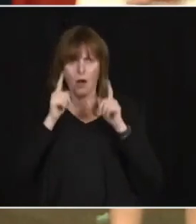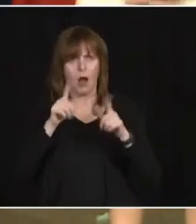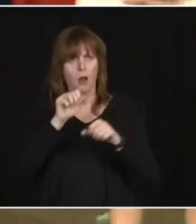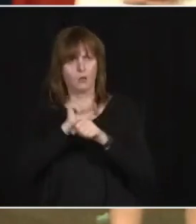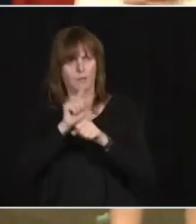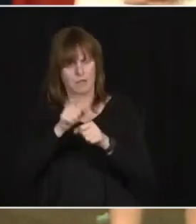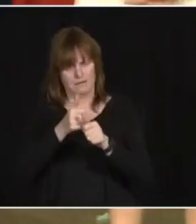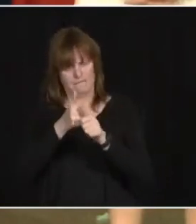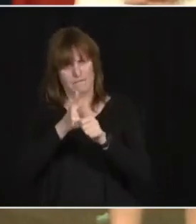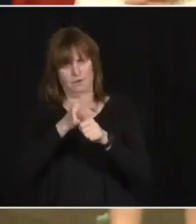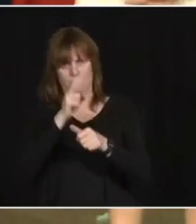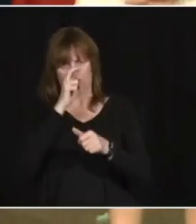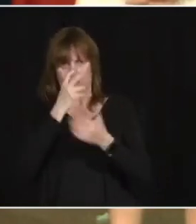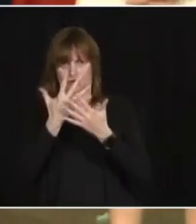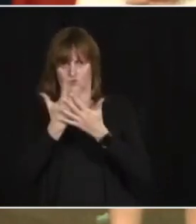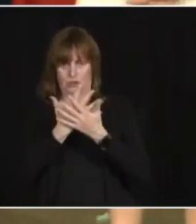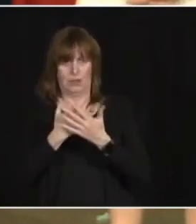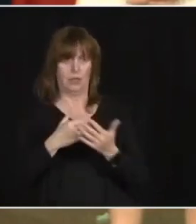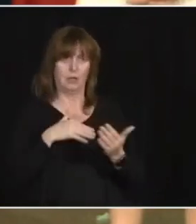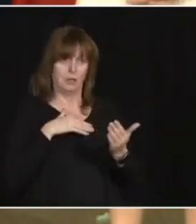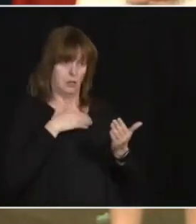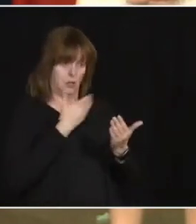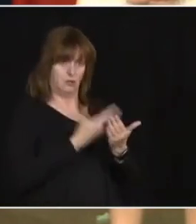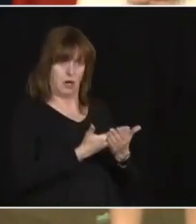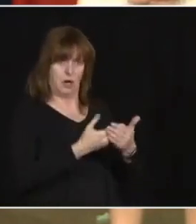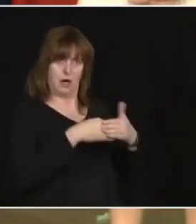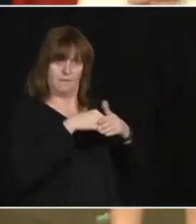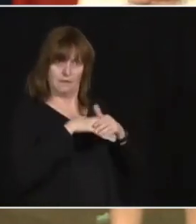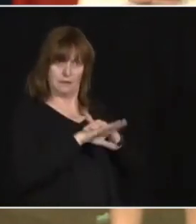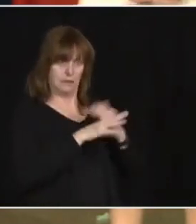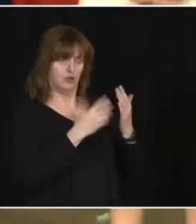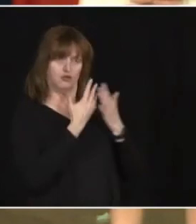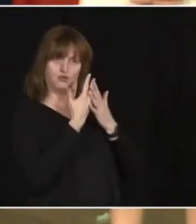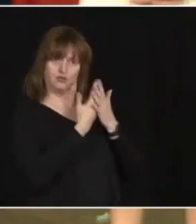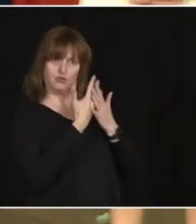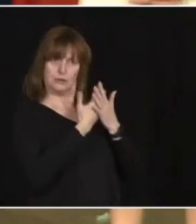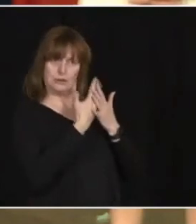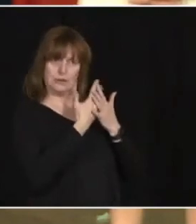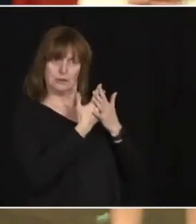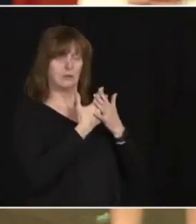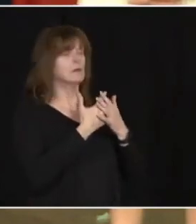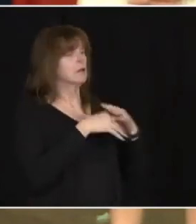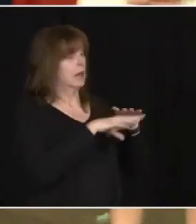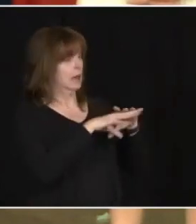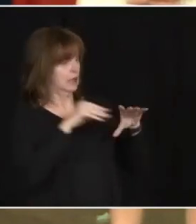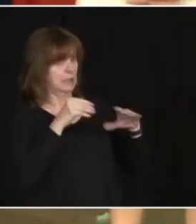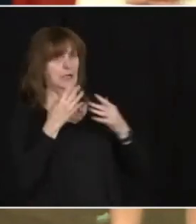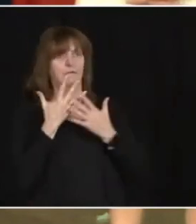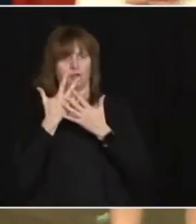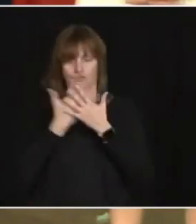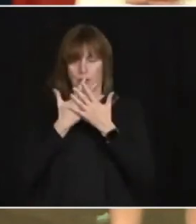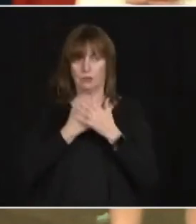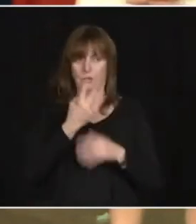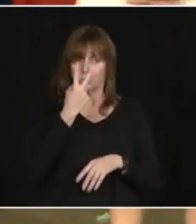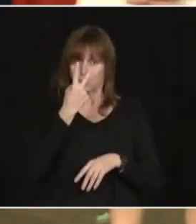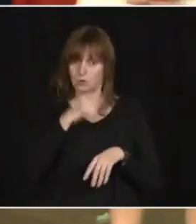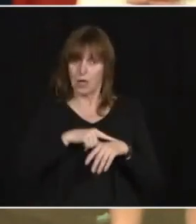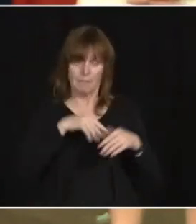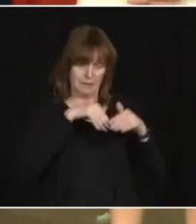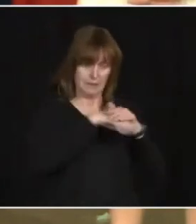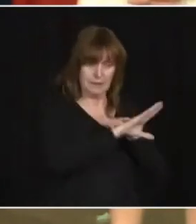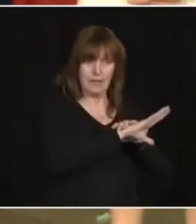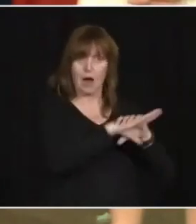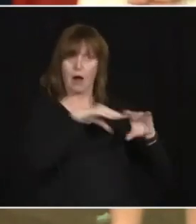they arrive at the home for work, when they leave. They are screened twice. It is active screening, and anyone who's been in contact with someone who